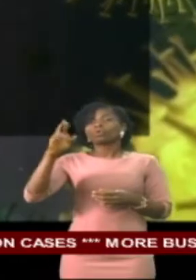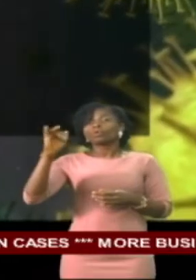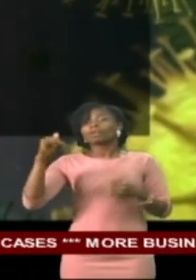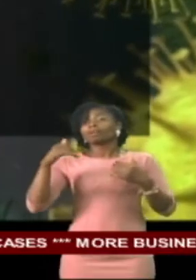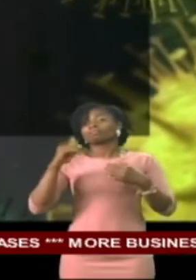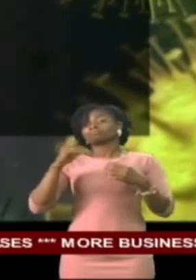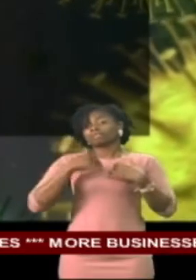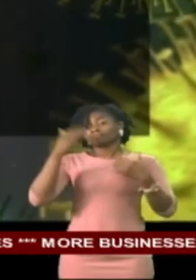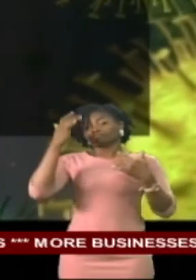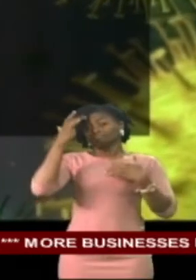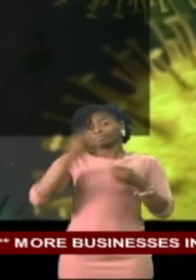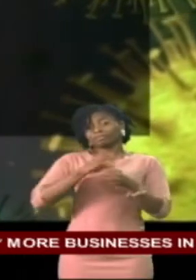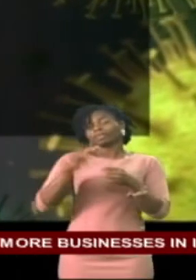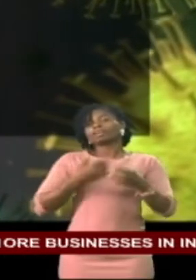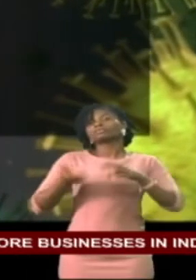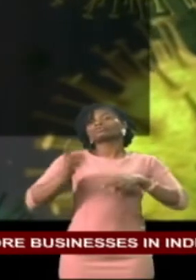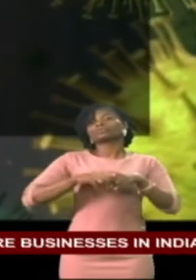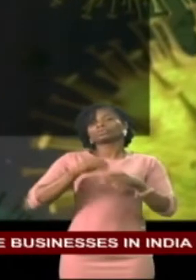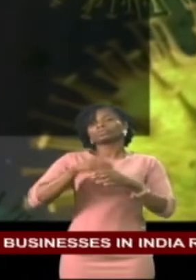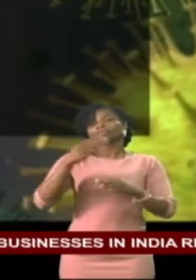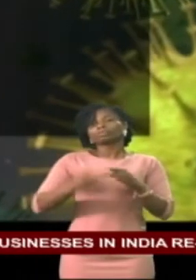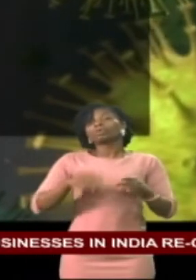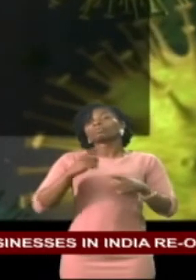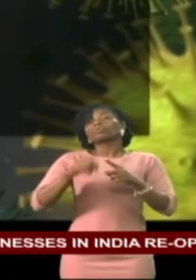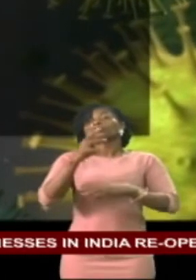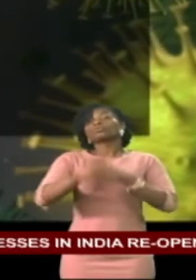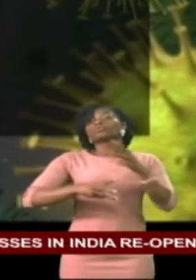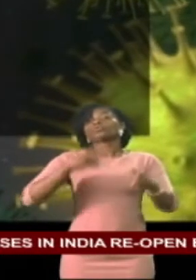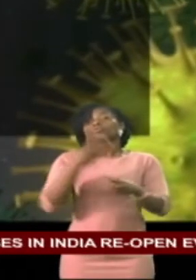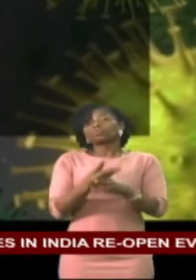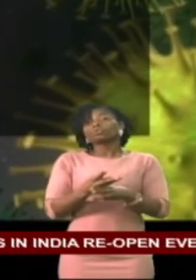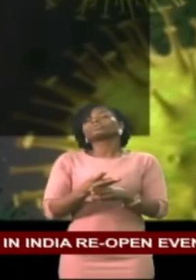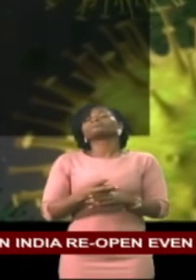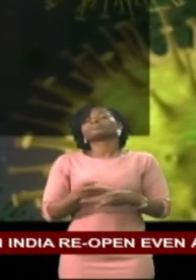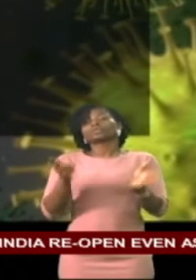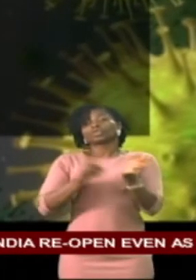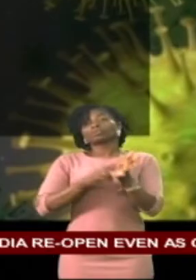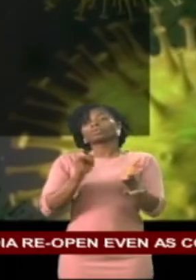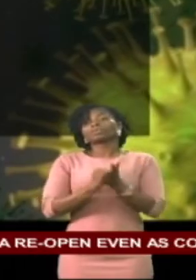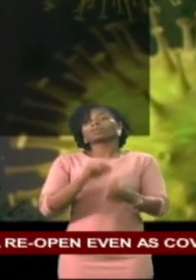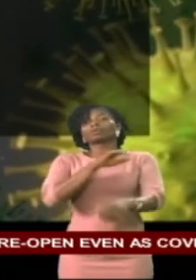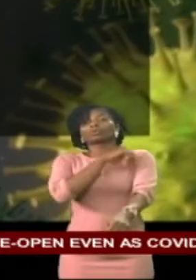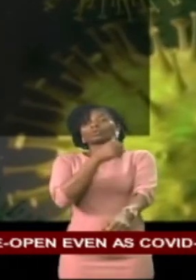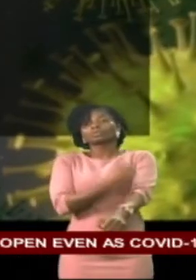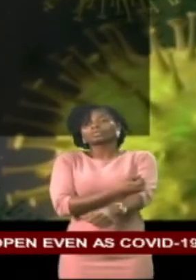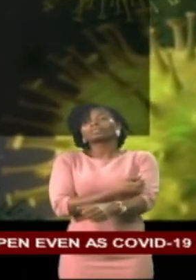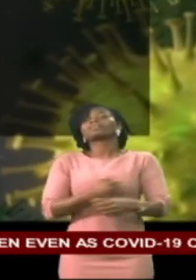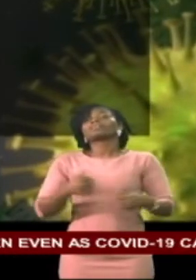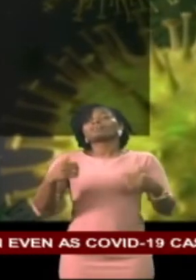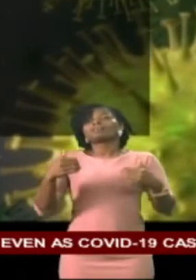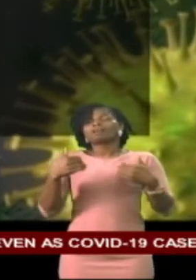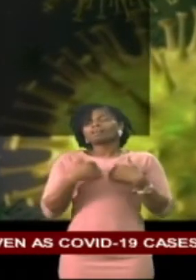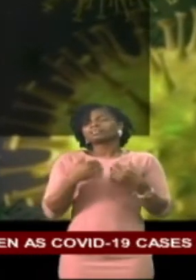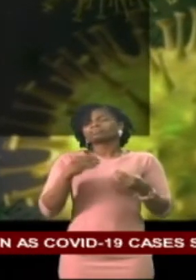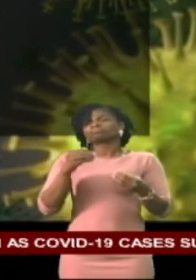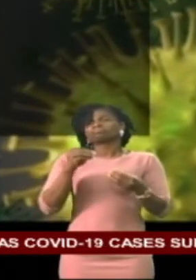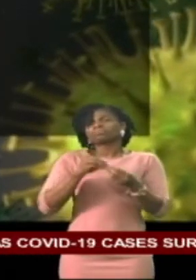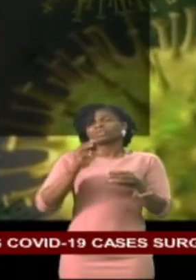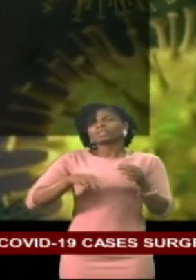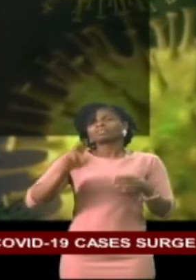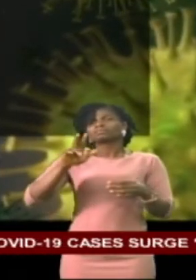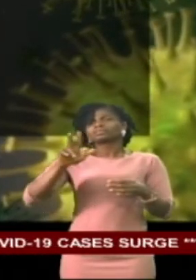returned inconclusive. But a World Health Organization official reports that authorities have quarantined more than 3,000